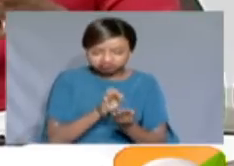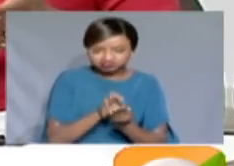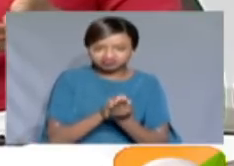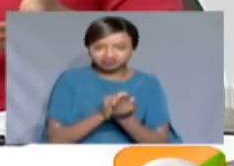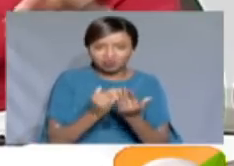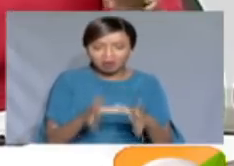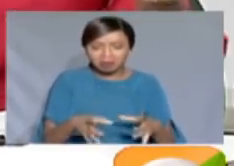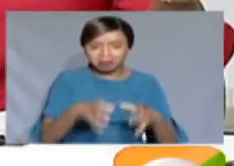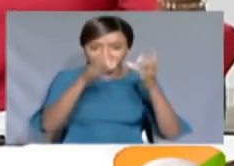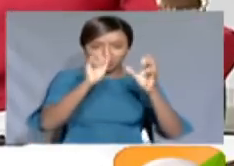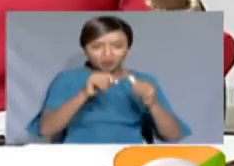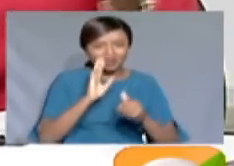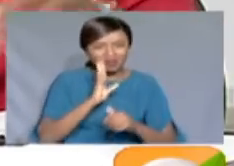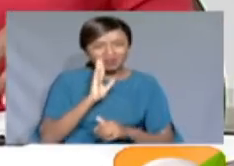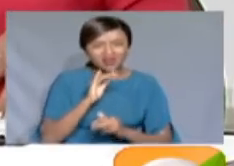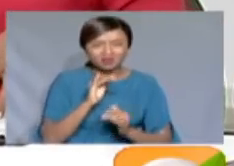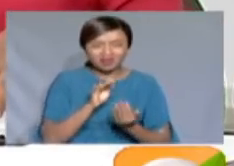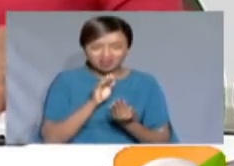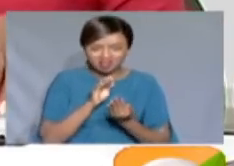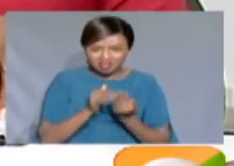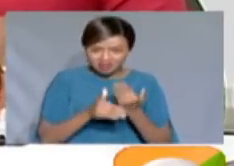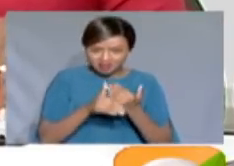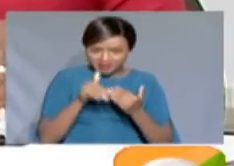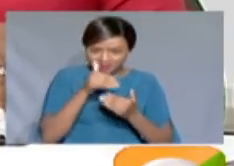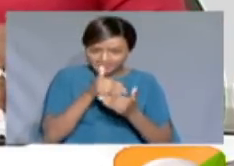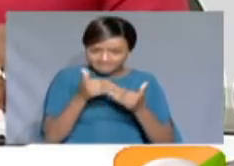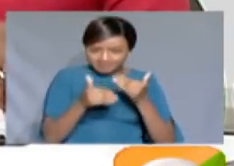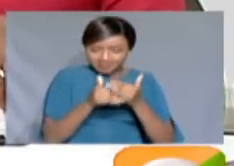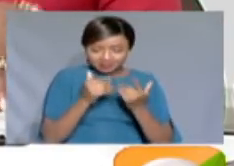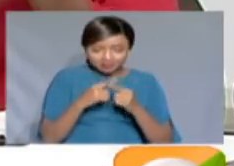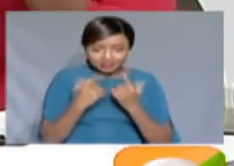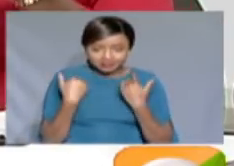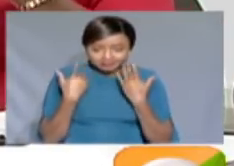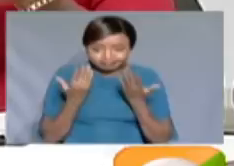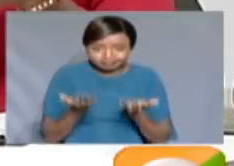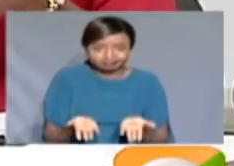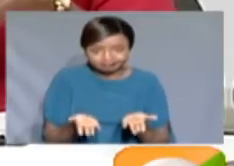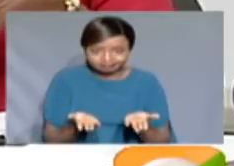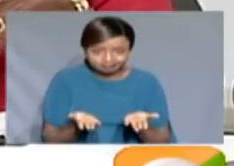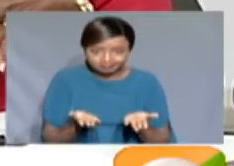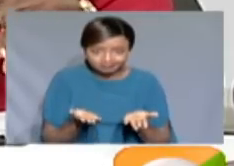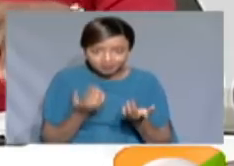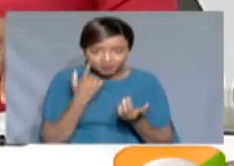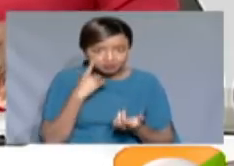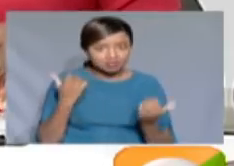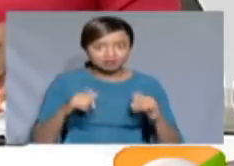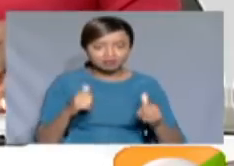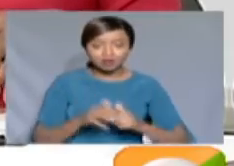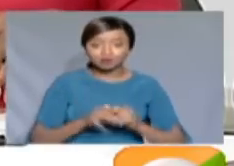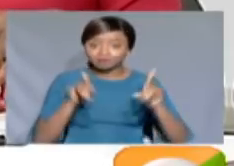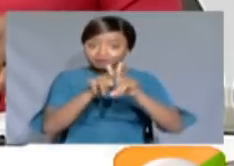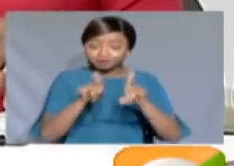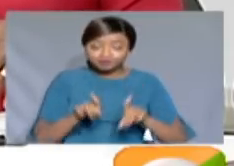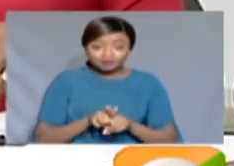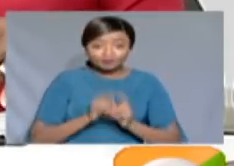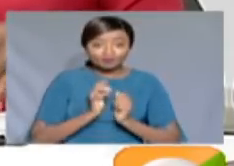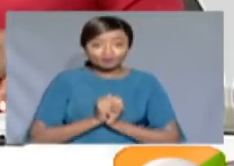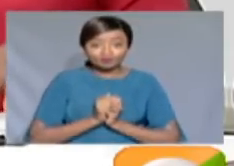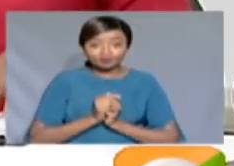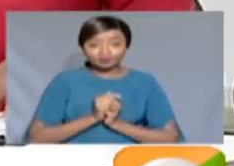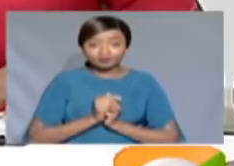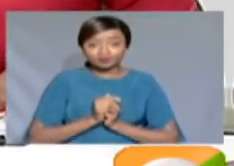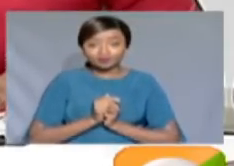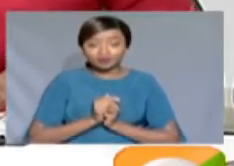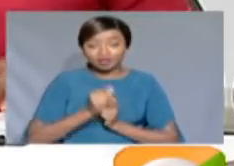were 31 dams ahead of the floods. Here we are. Also, just a point to note, the government spokesperson today, Sarah Soguna